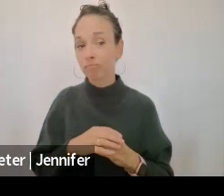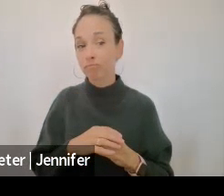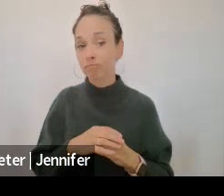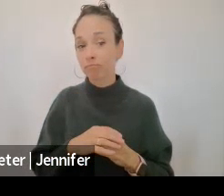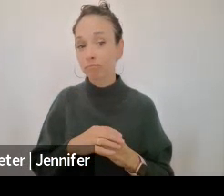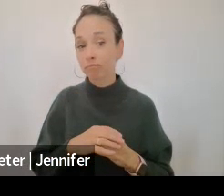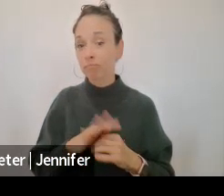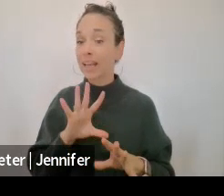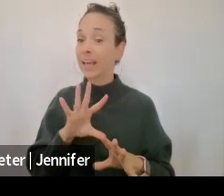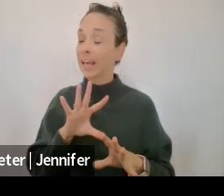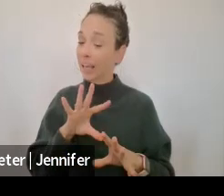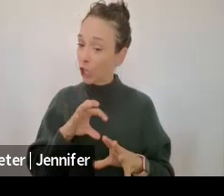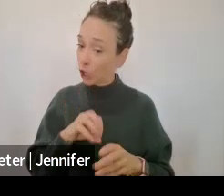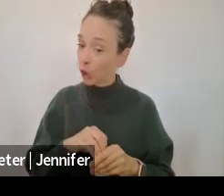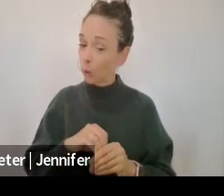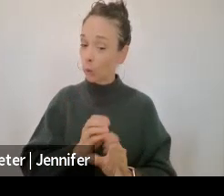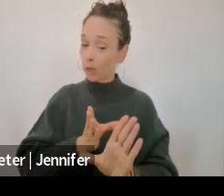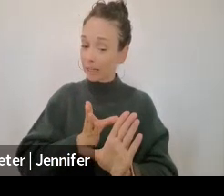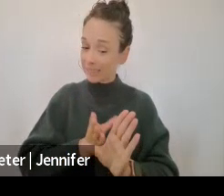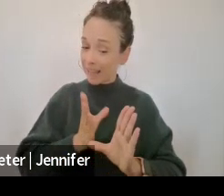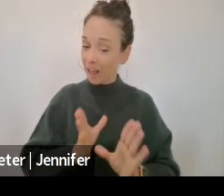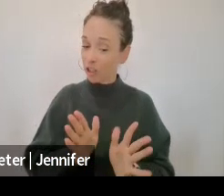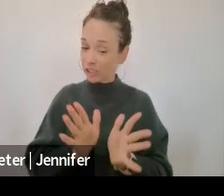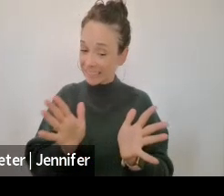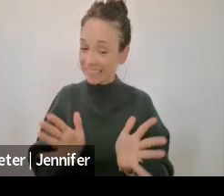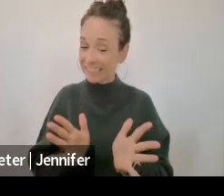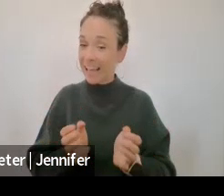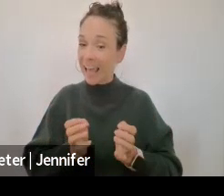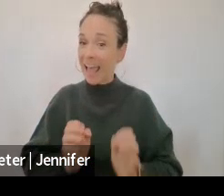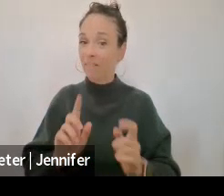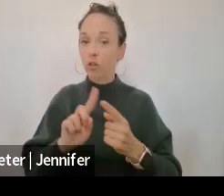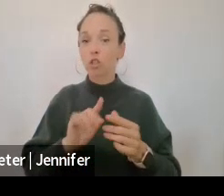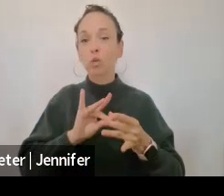efforts that school psychologists make in collaborating with other